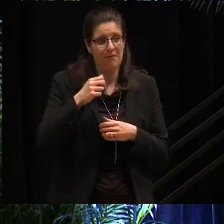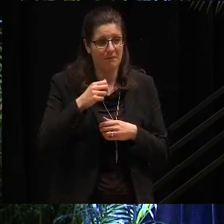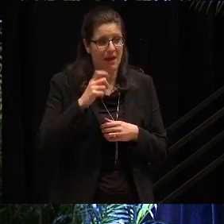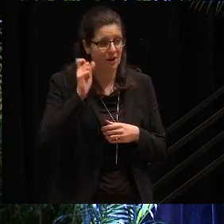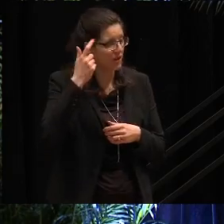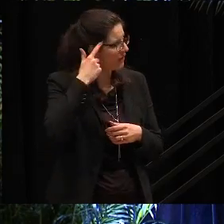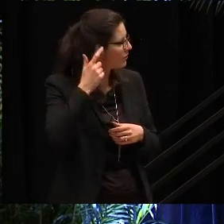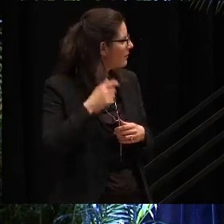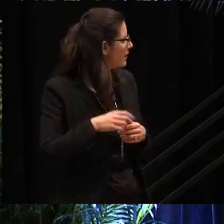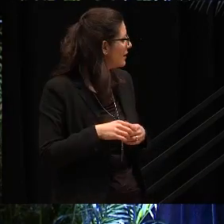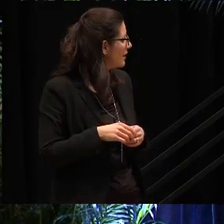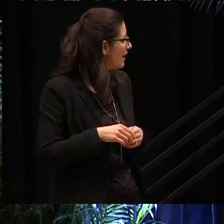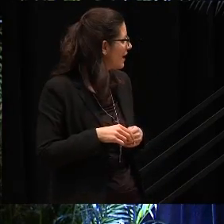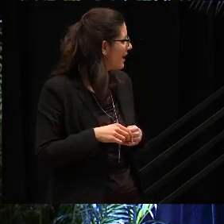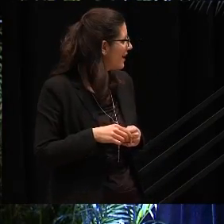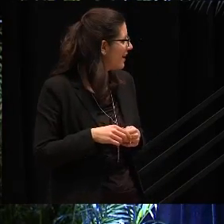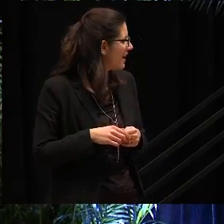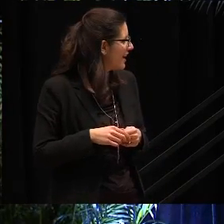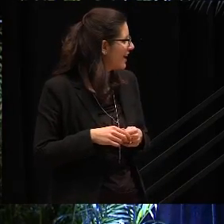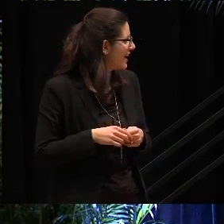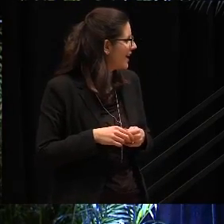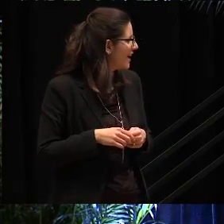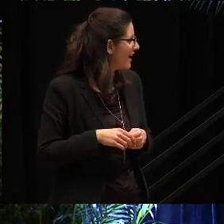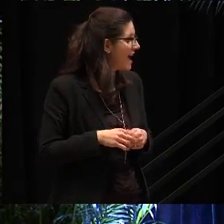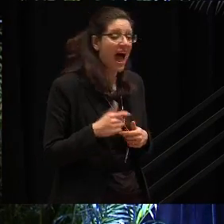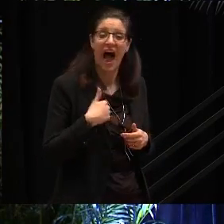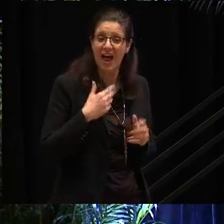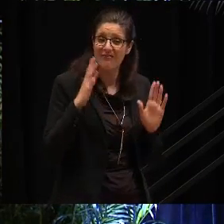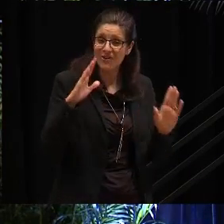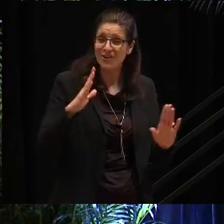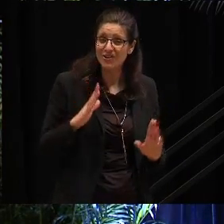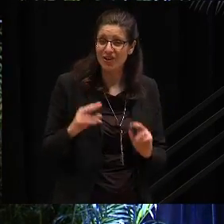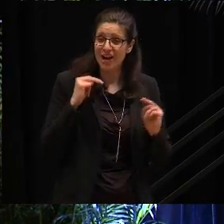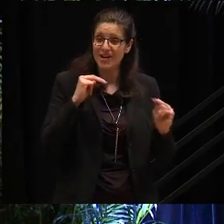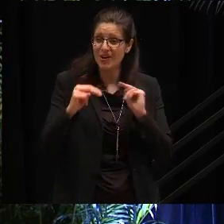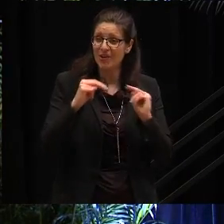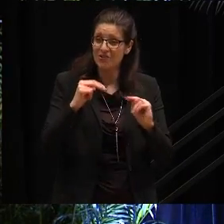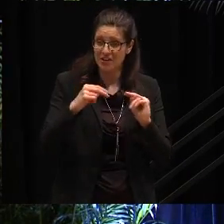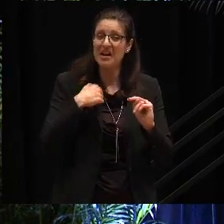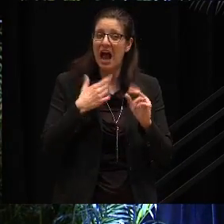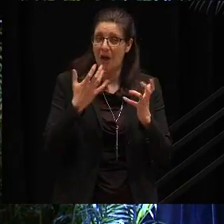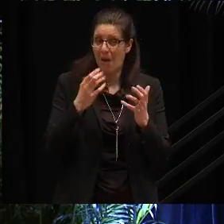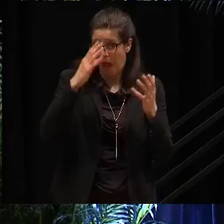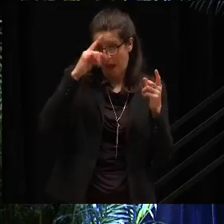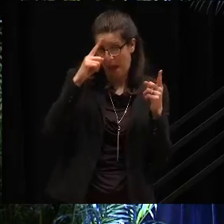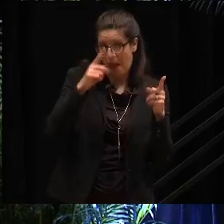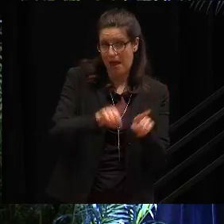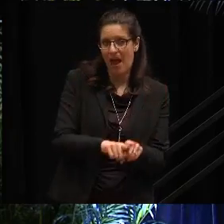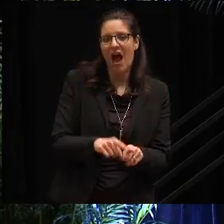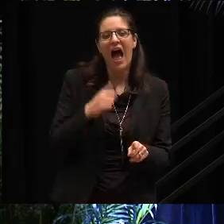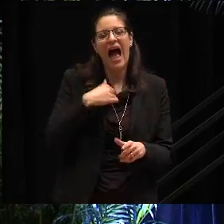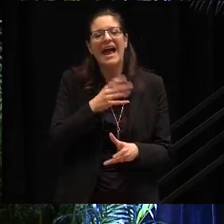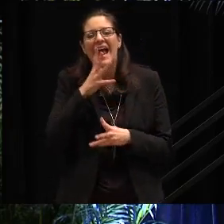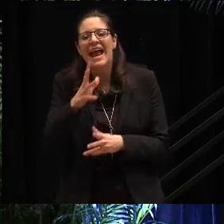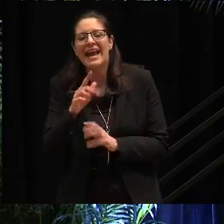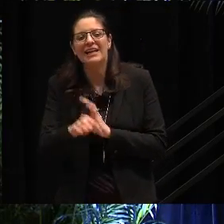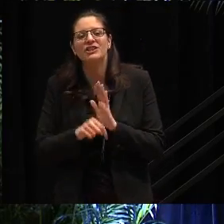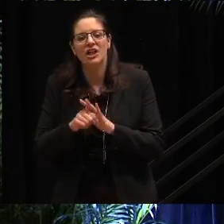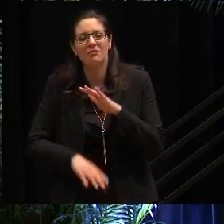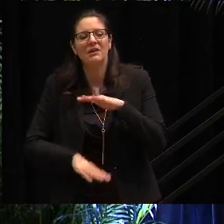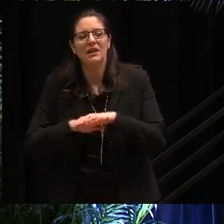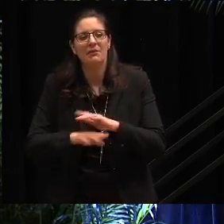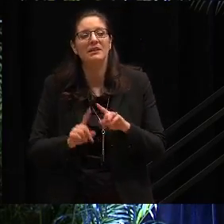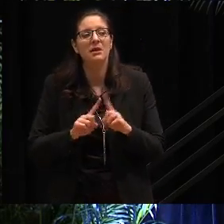answer? Real quick, I have the grand bargain that I've had for 10 years. I hate term limits, but